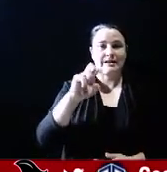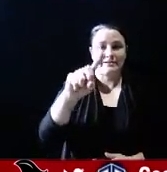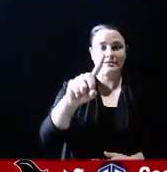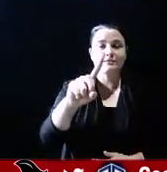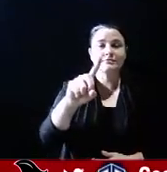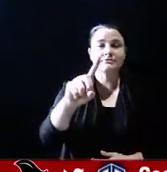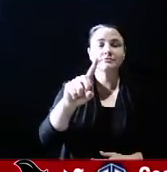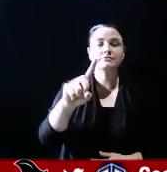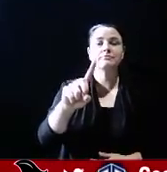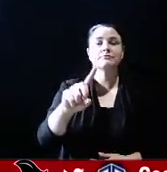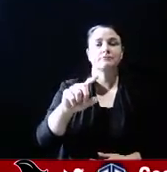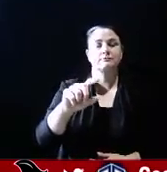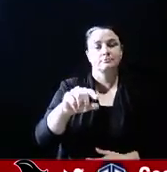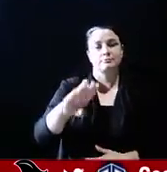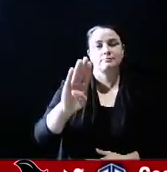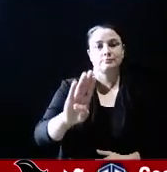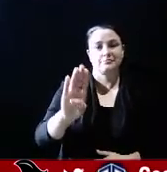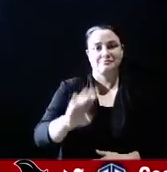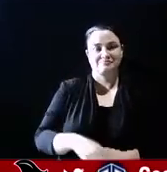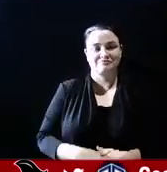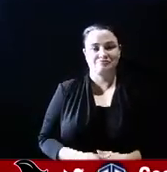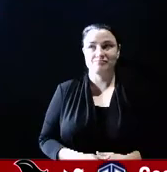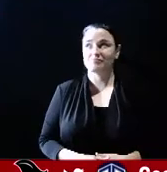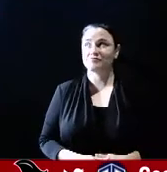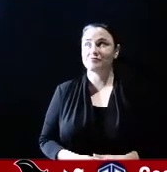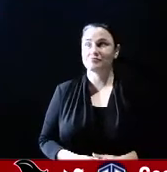Sayad Irtaza Bukhari.